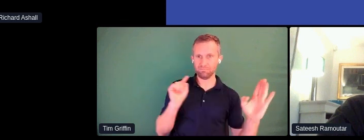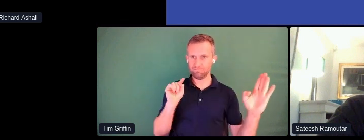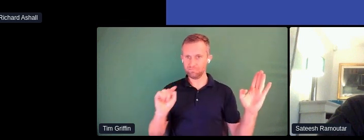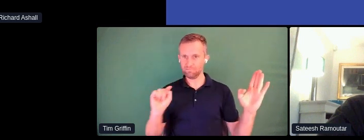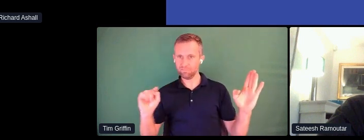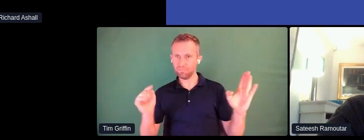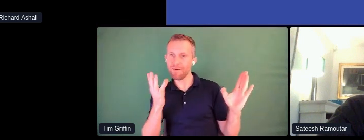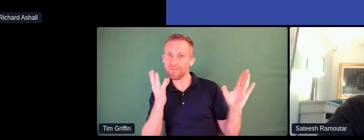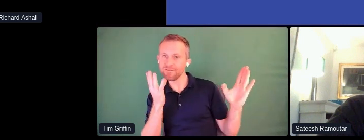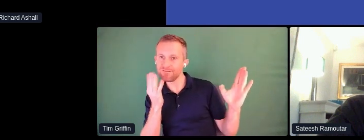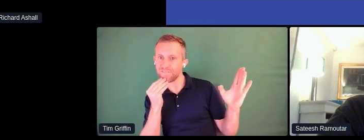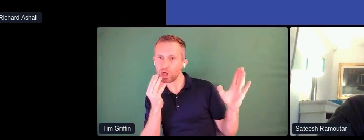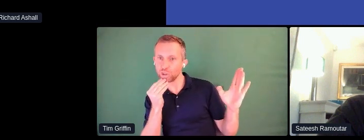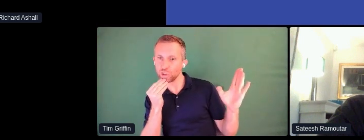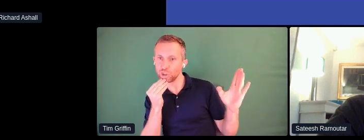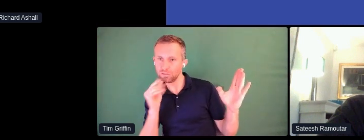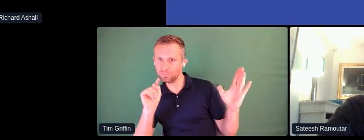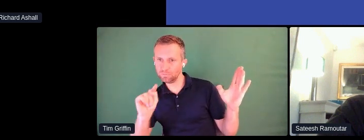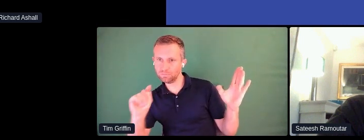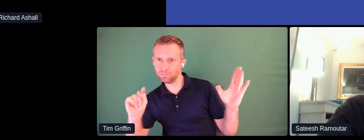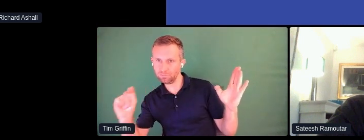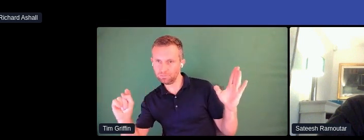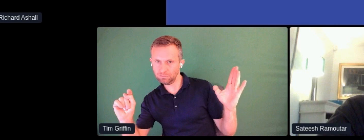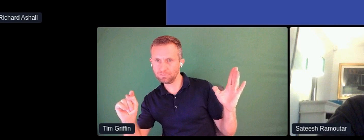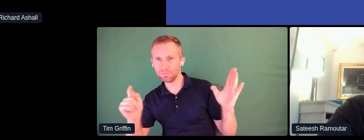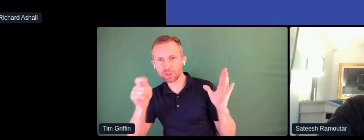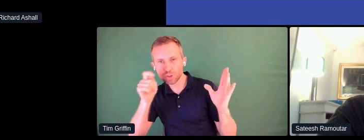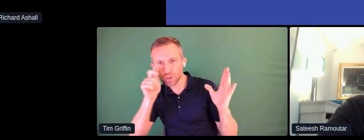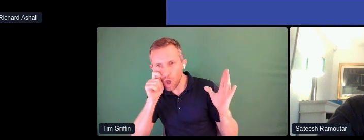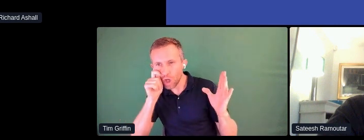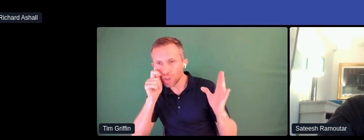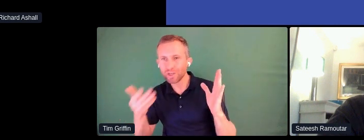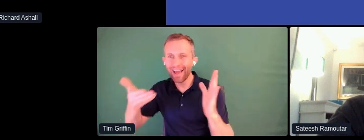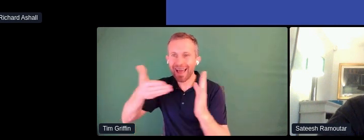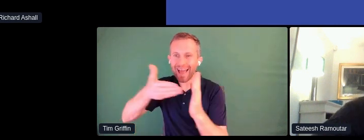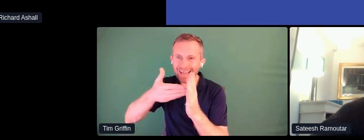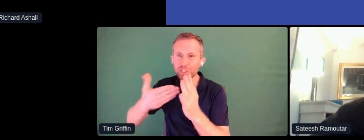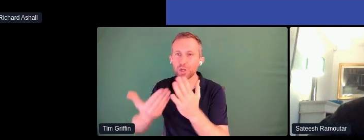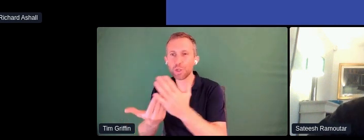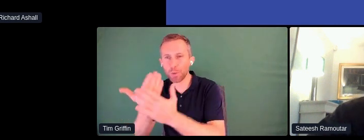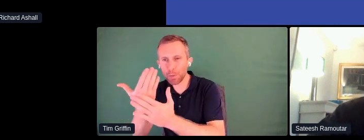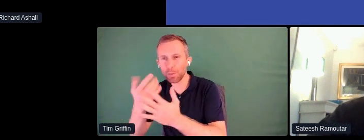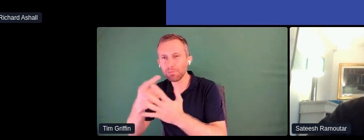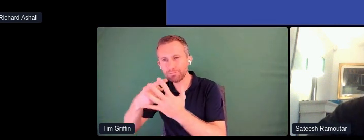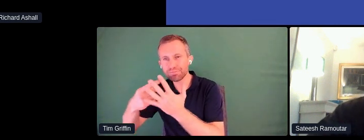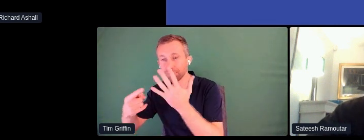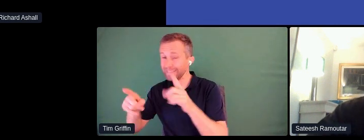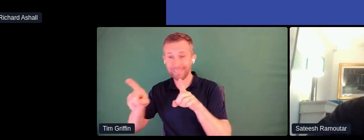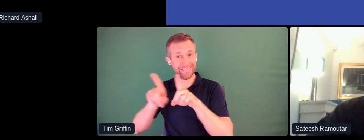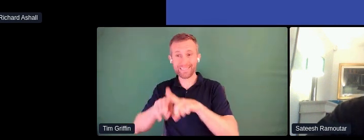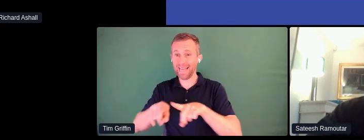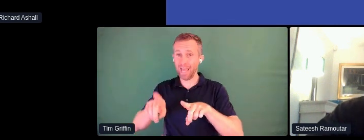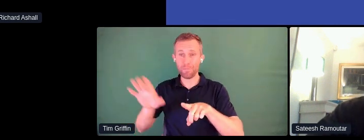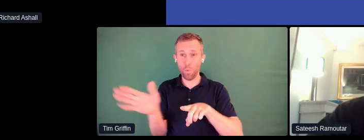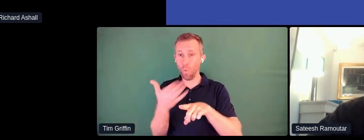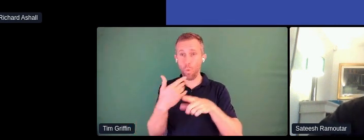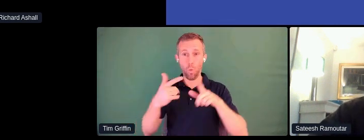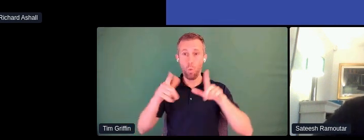the right. And that applies through every selection, through contacts